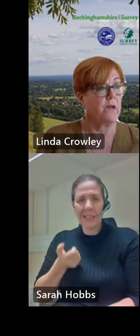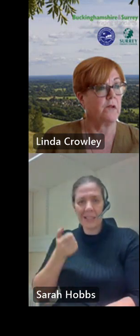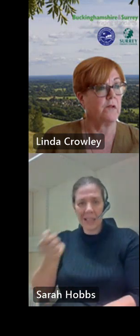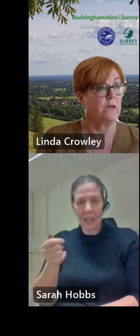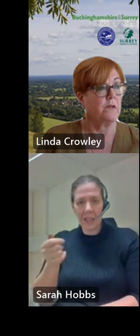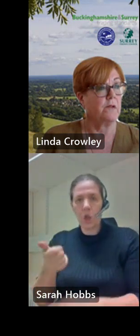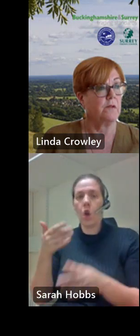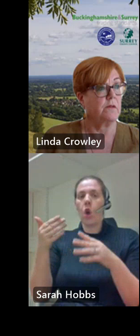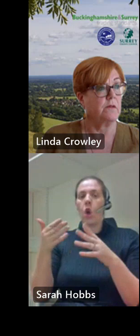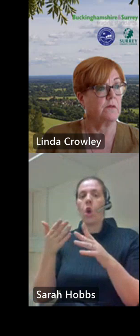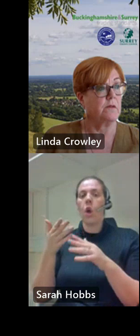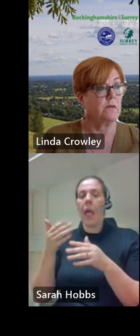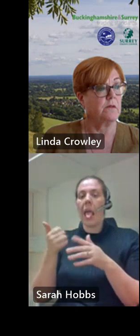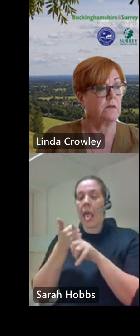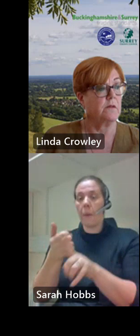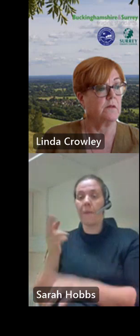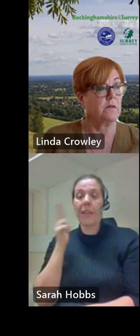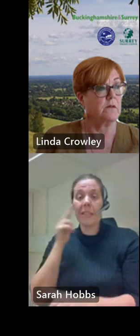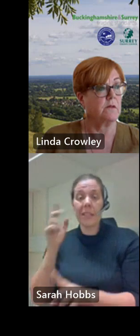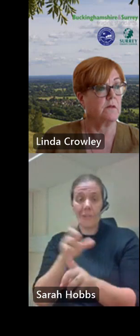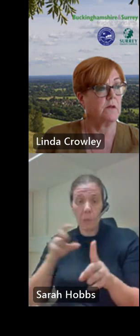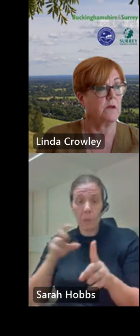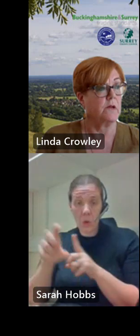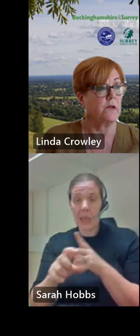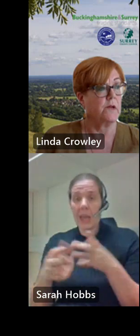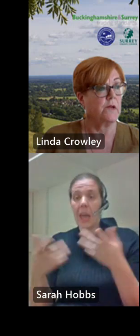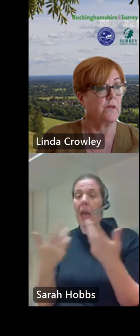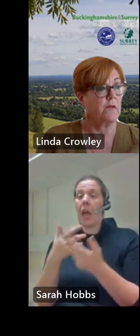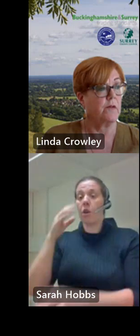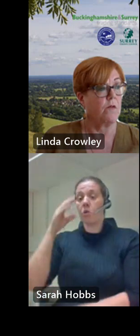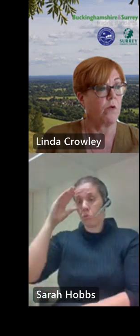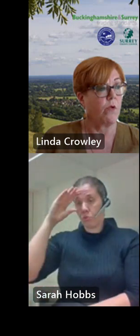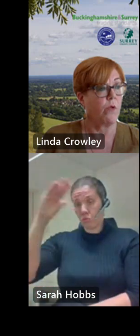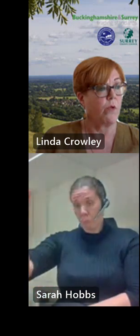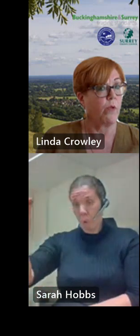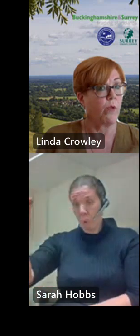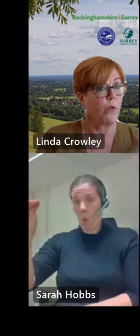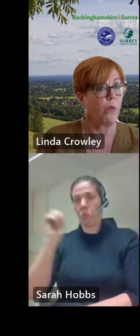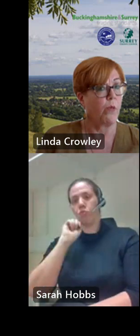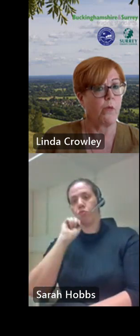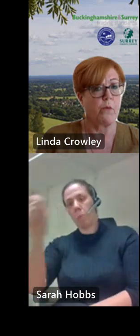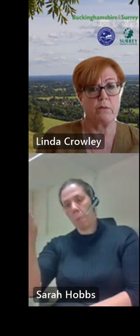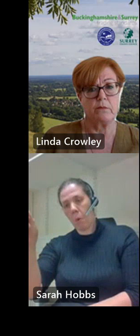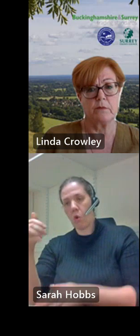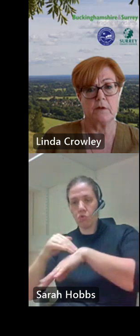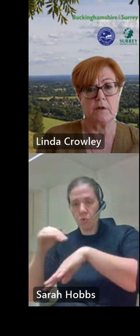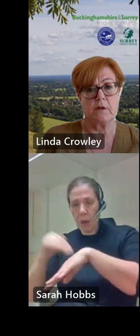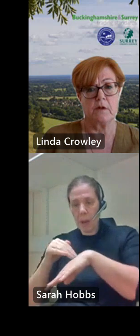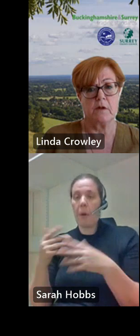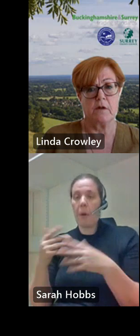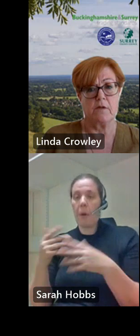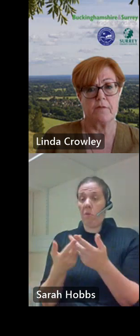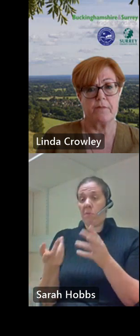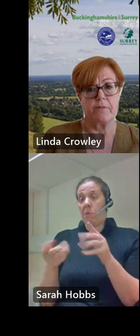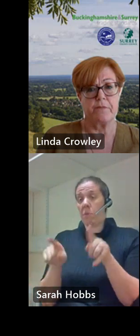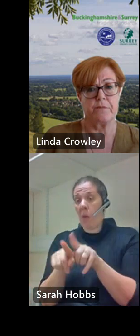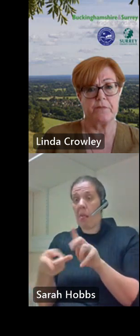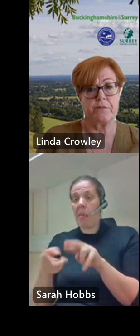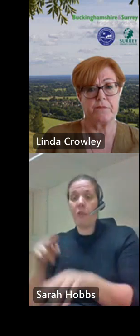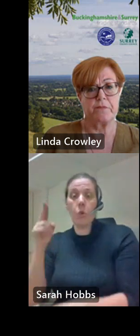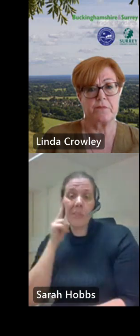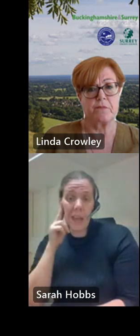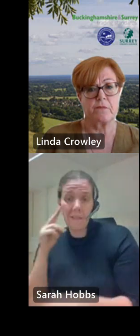community, how and where to report crime, including obviously people who are hard in hearing or deaf, and